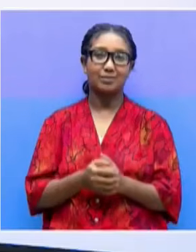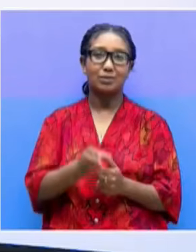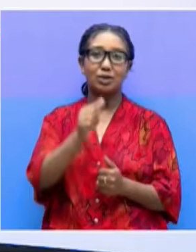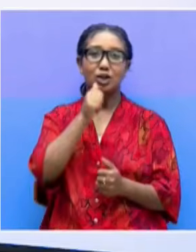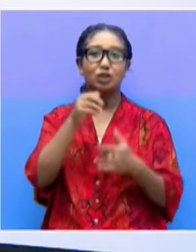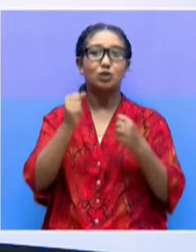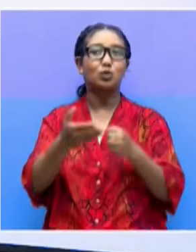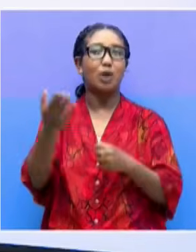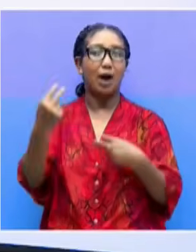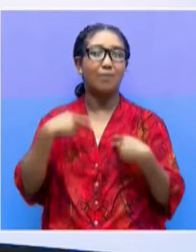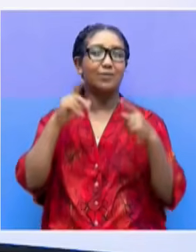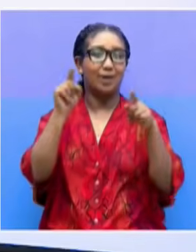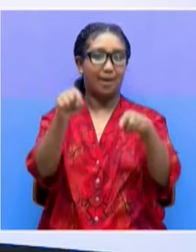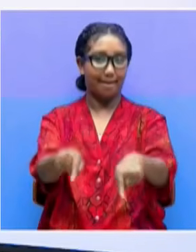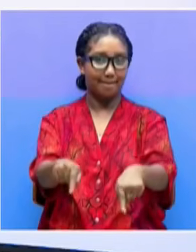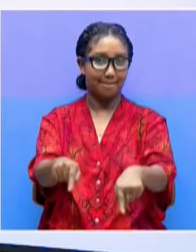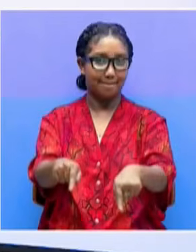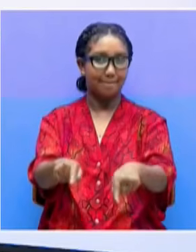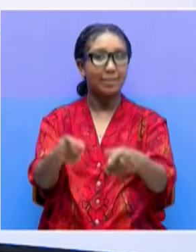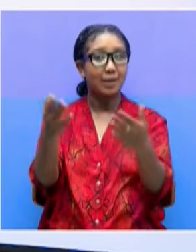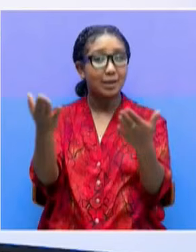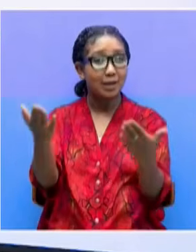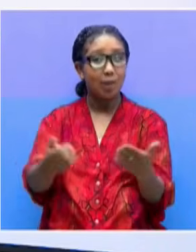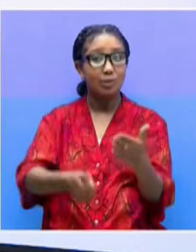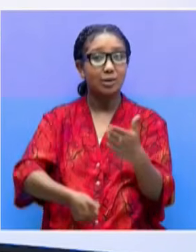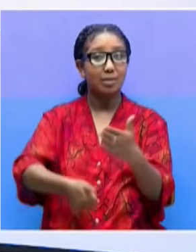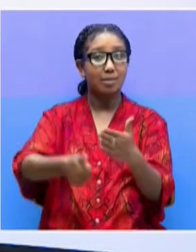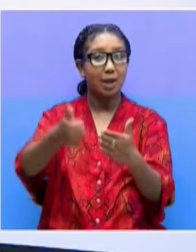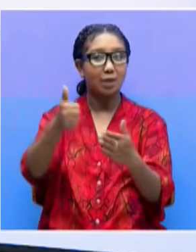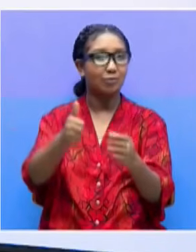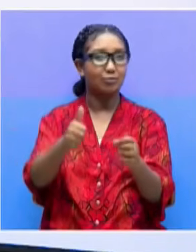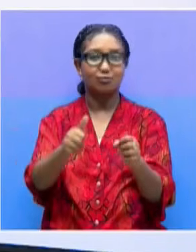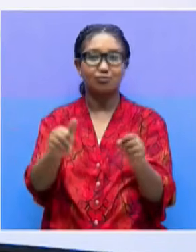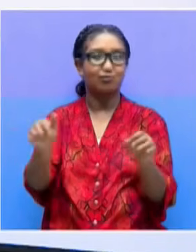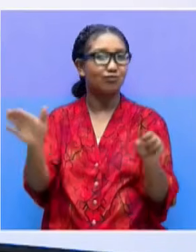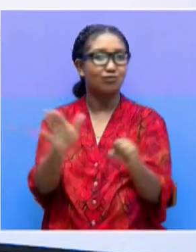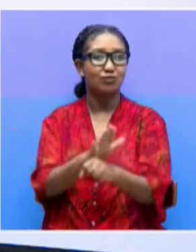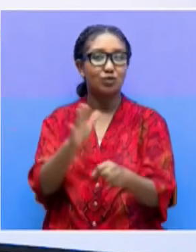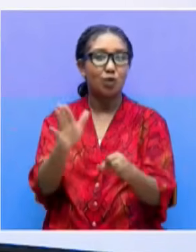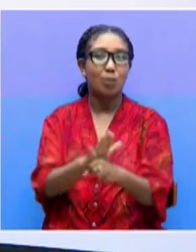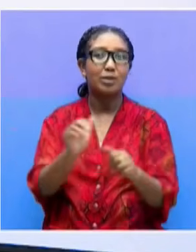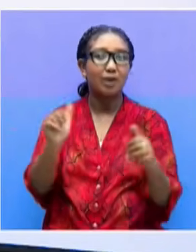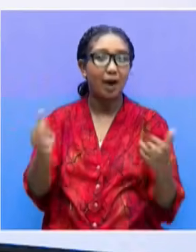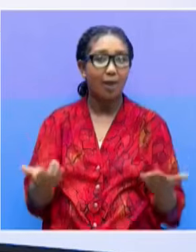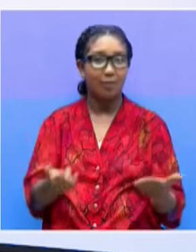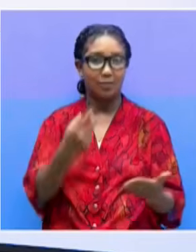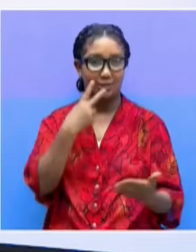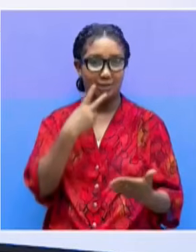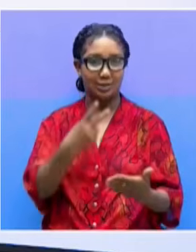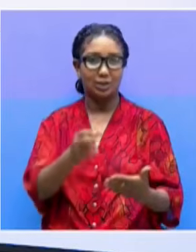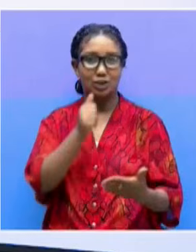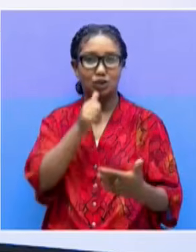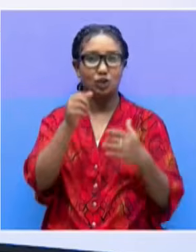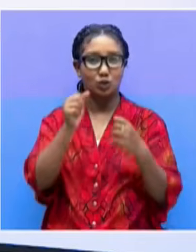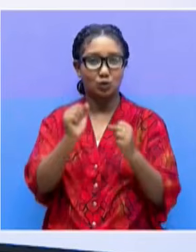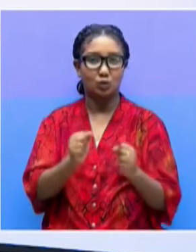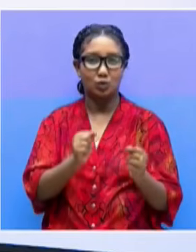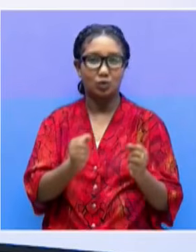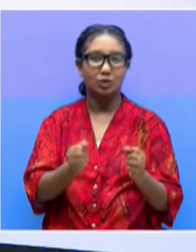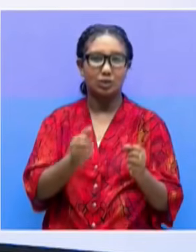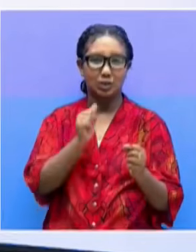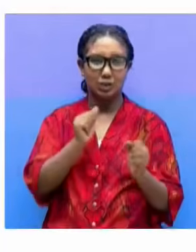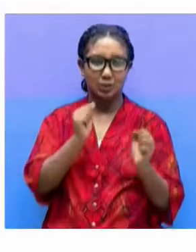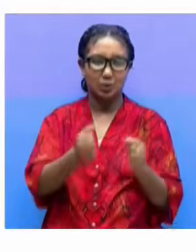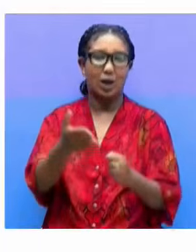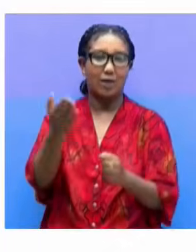She could have come. Now, the main clause is complete. How is it completed? Let's see. She could have come.